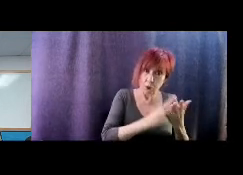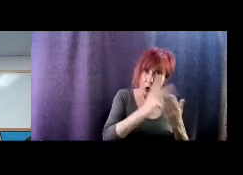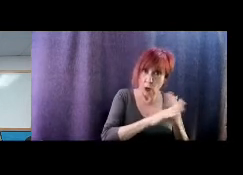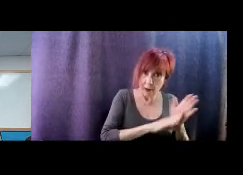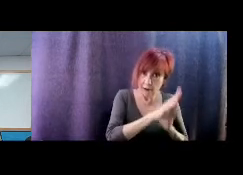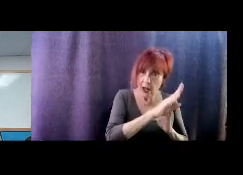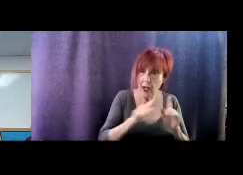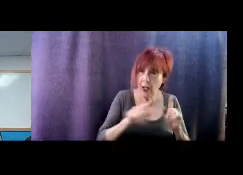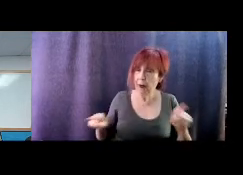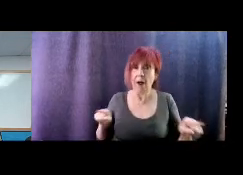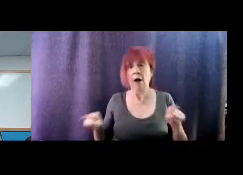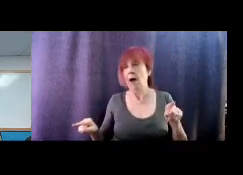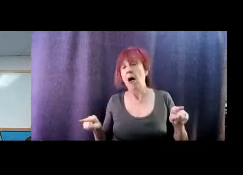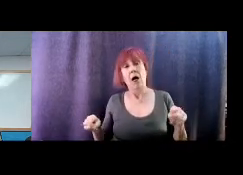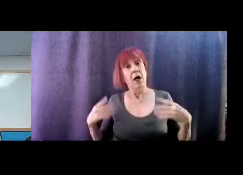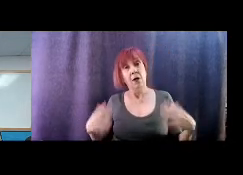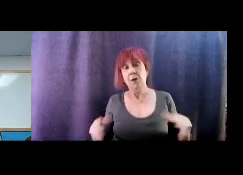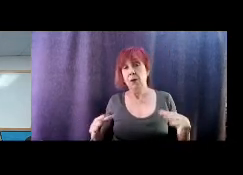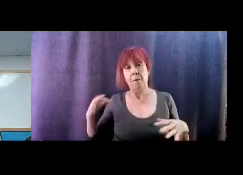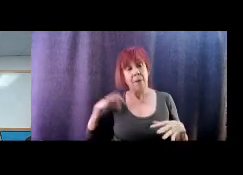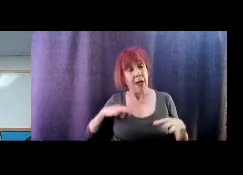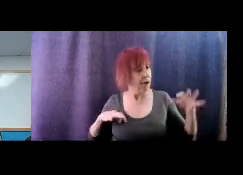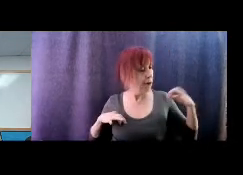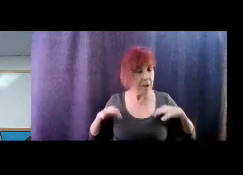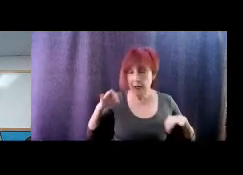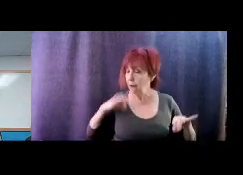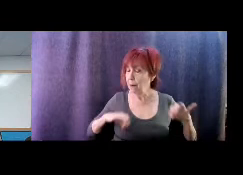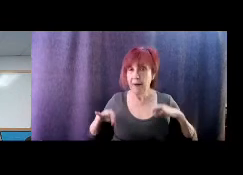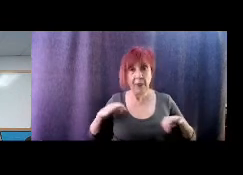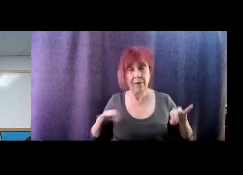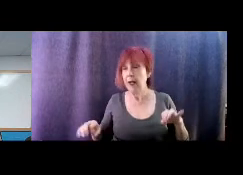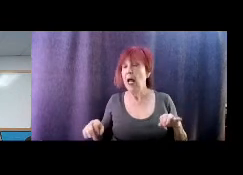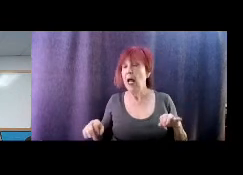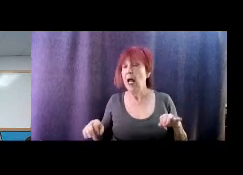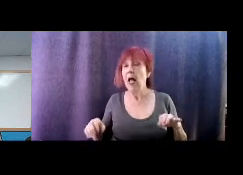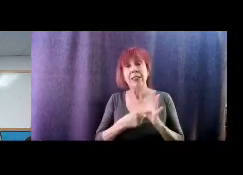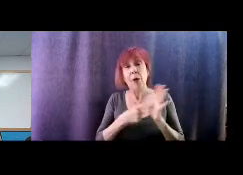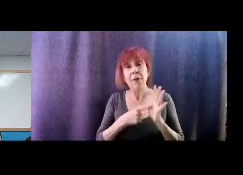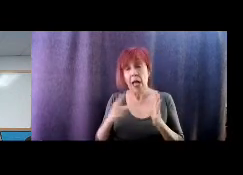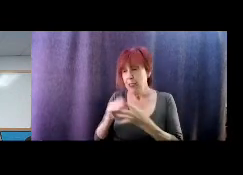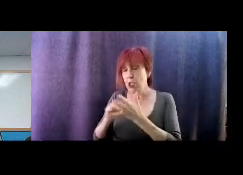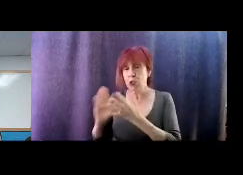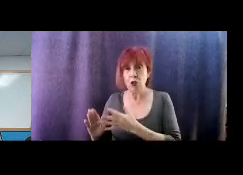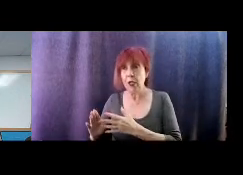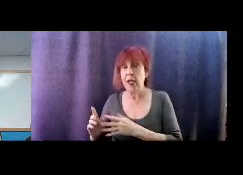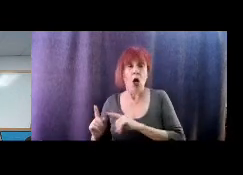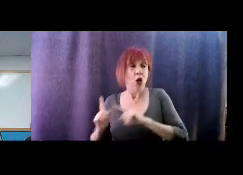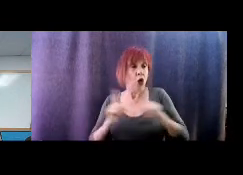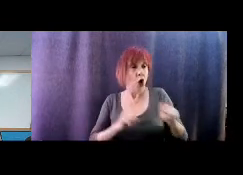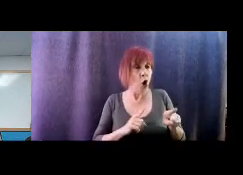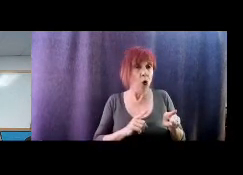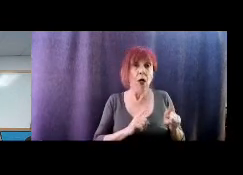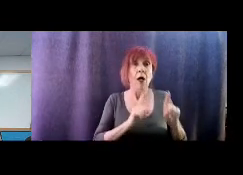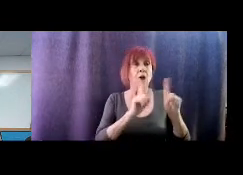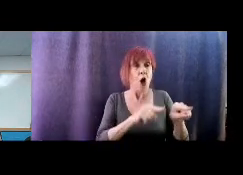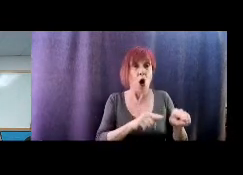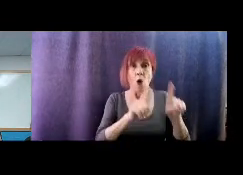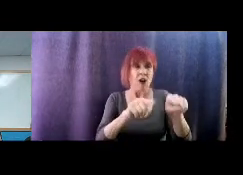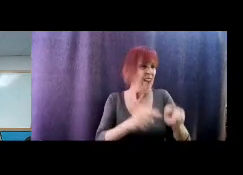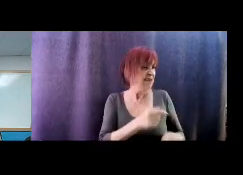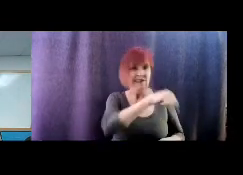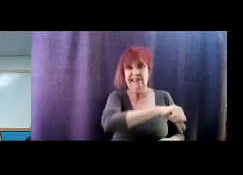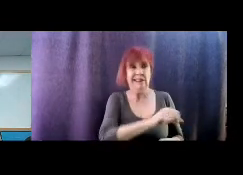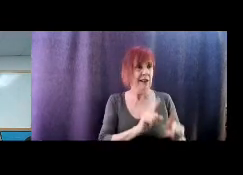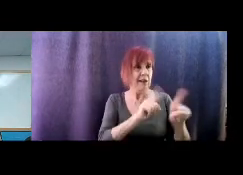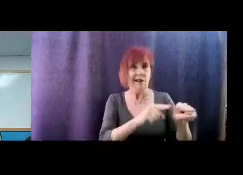student, just putting them to different job sites and learning what they like and don't like, because a lot of times younger kids will tell you they want to do X,